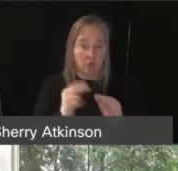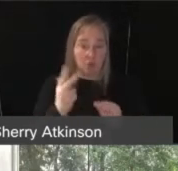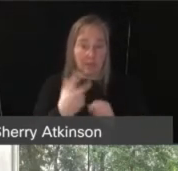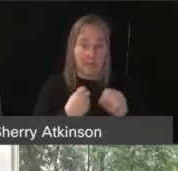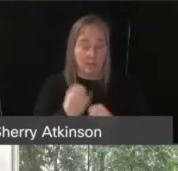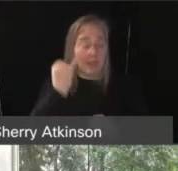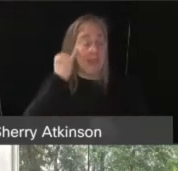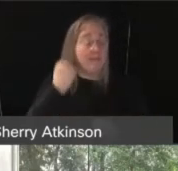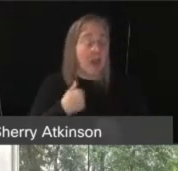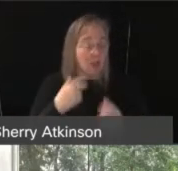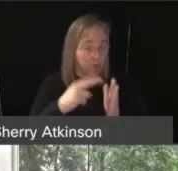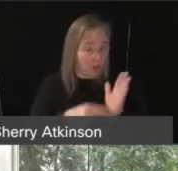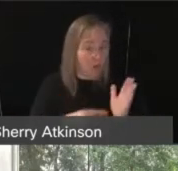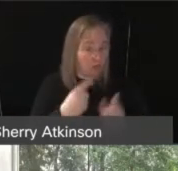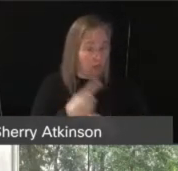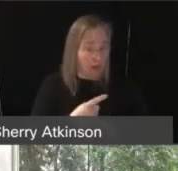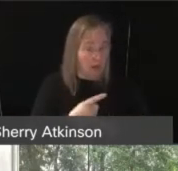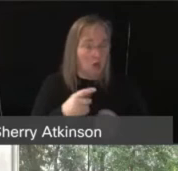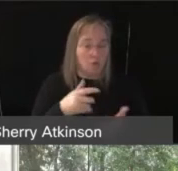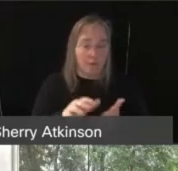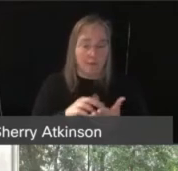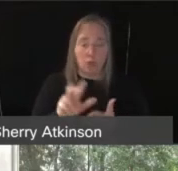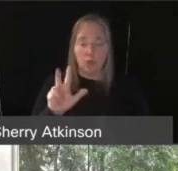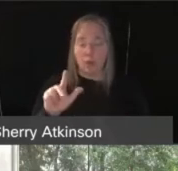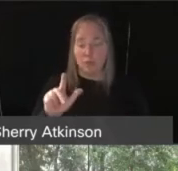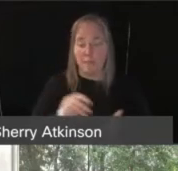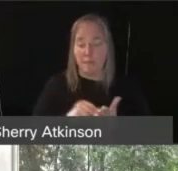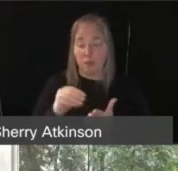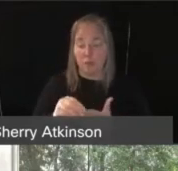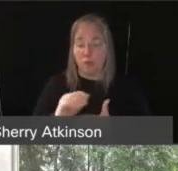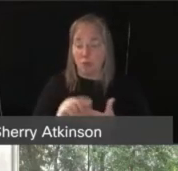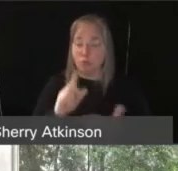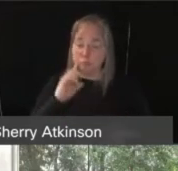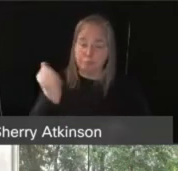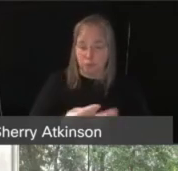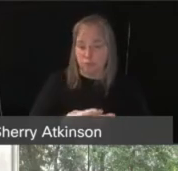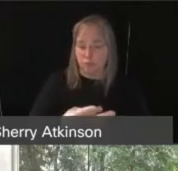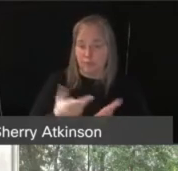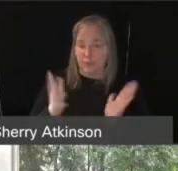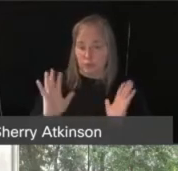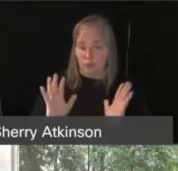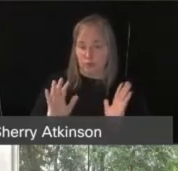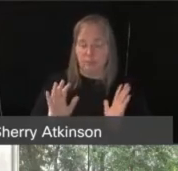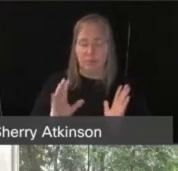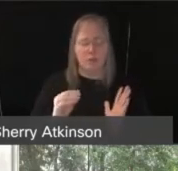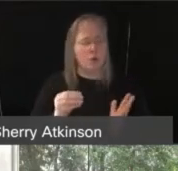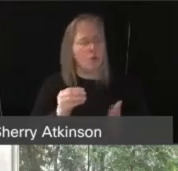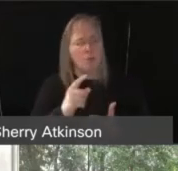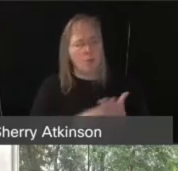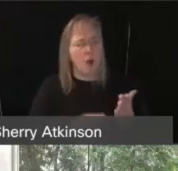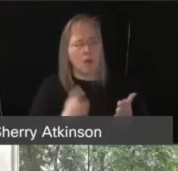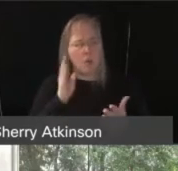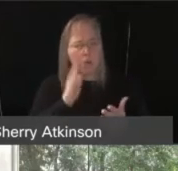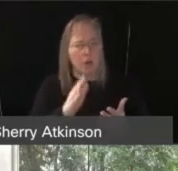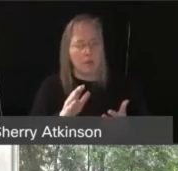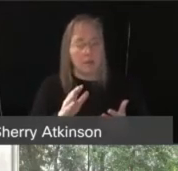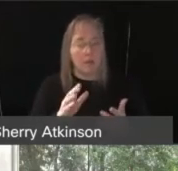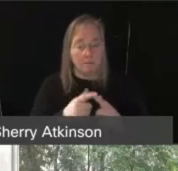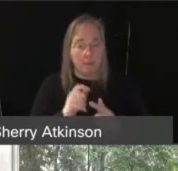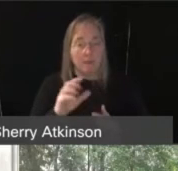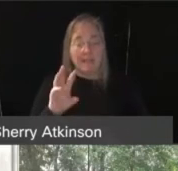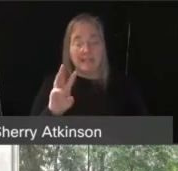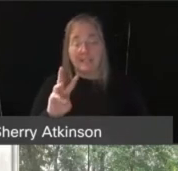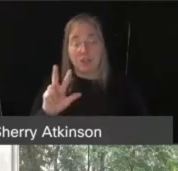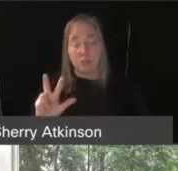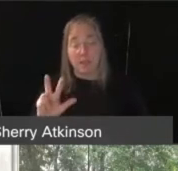read them right, roughly $23 million has been funded. So what would have $63 million done